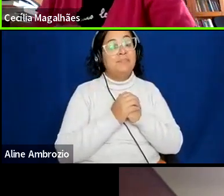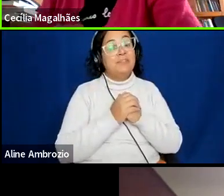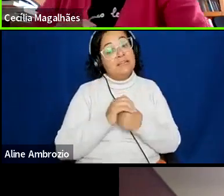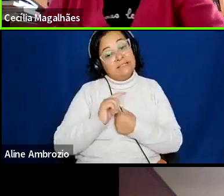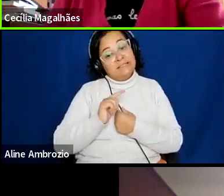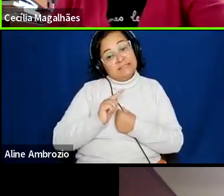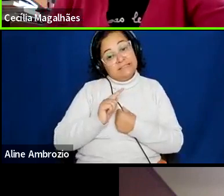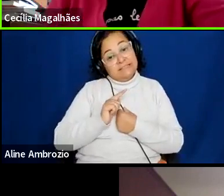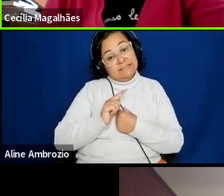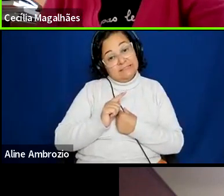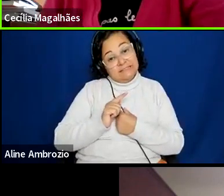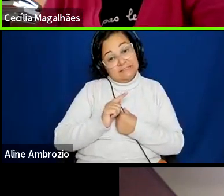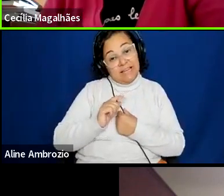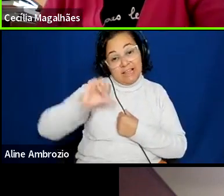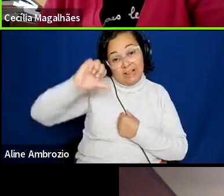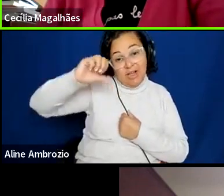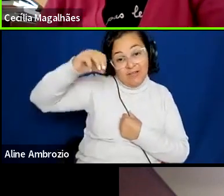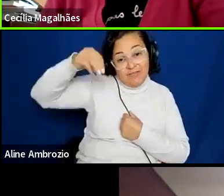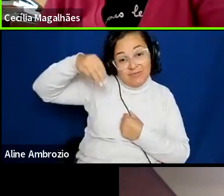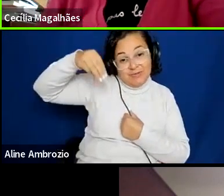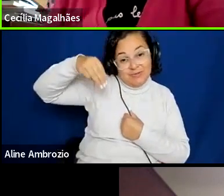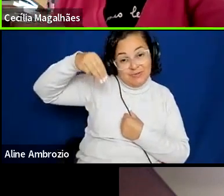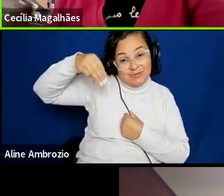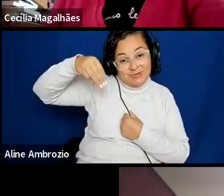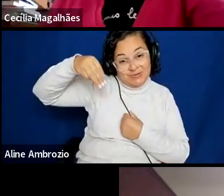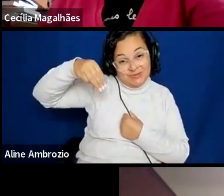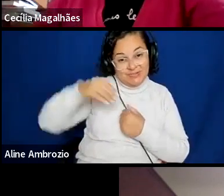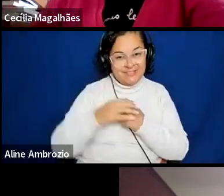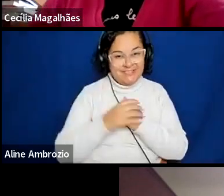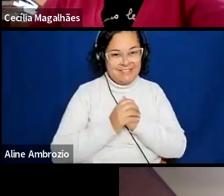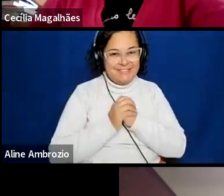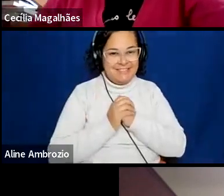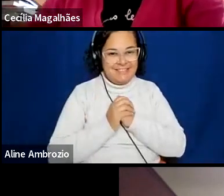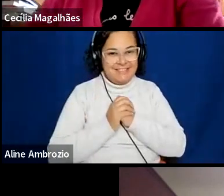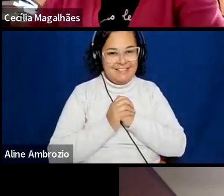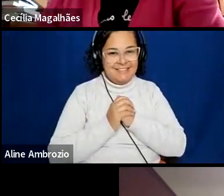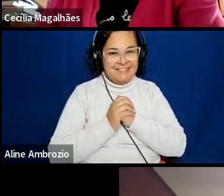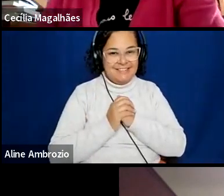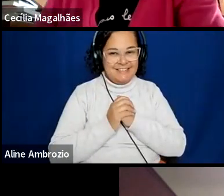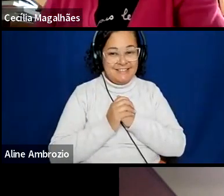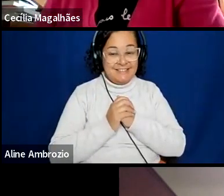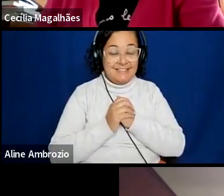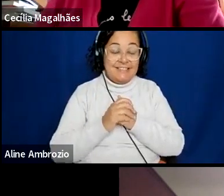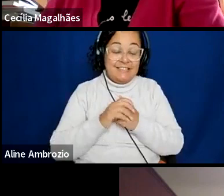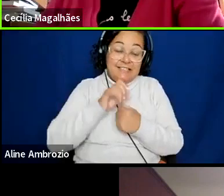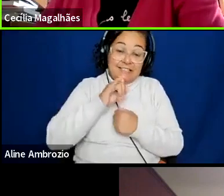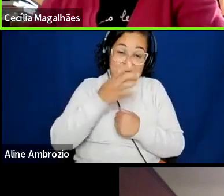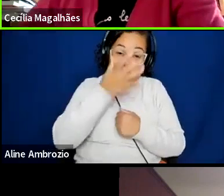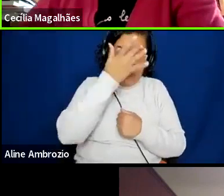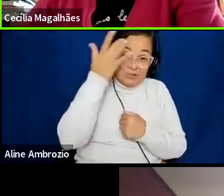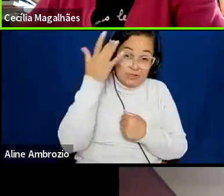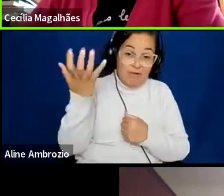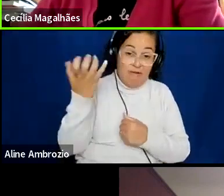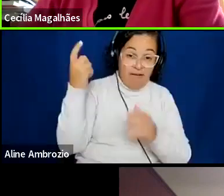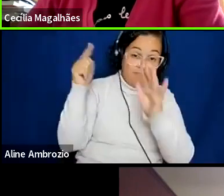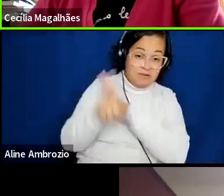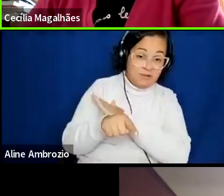We still have 9 minutes. If right. Someone wanted to ask a question or say